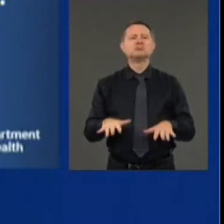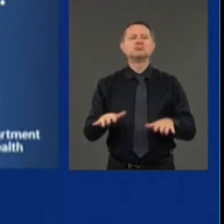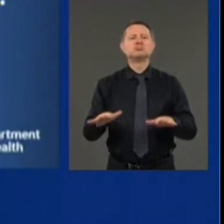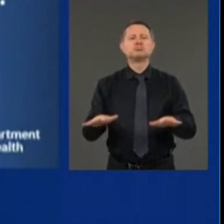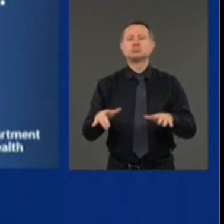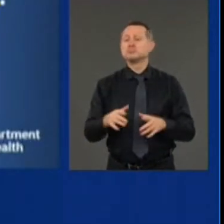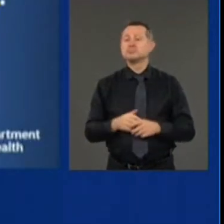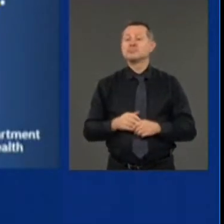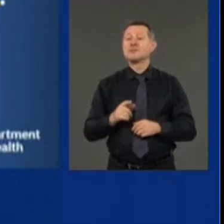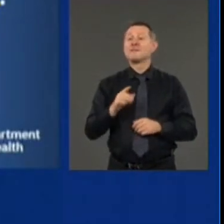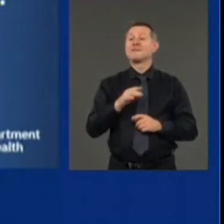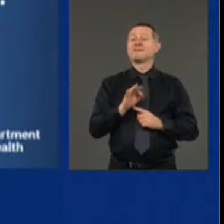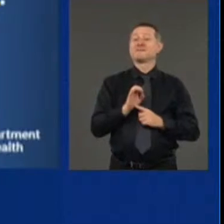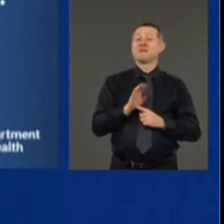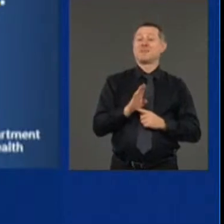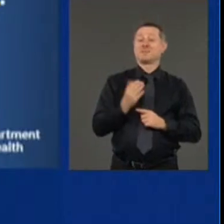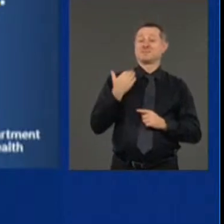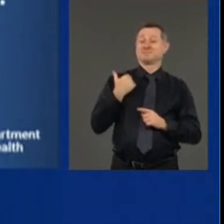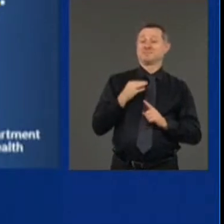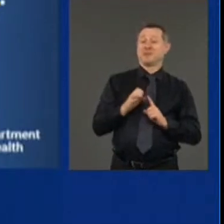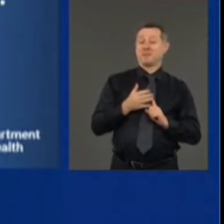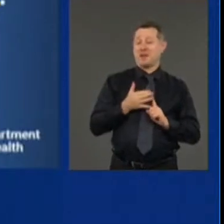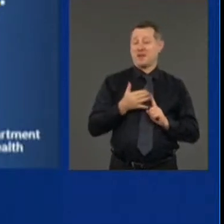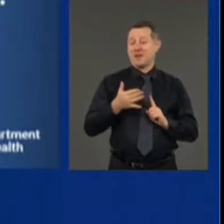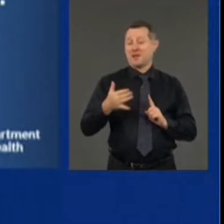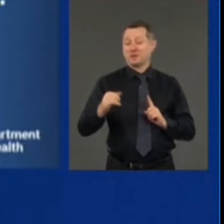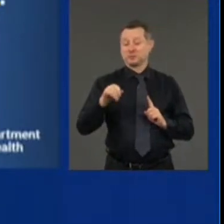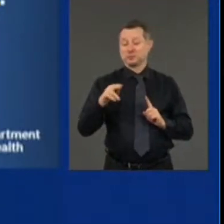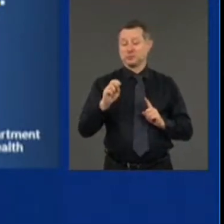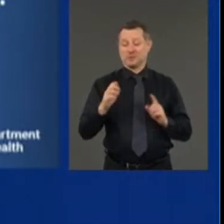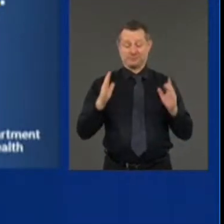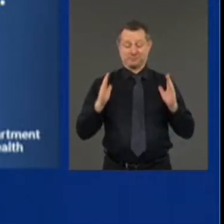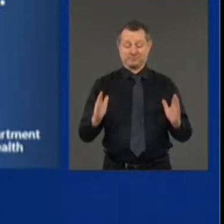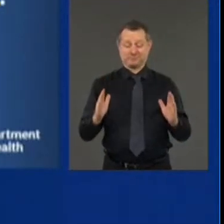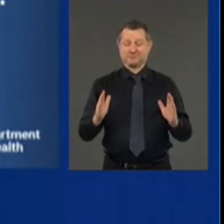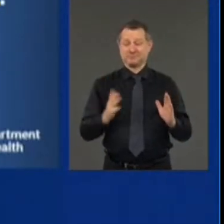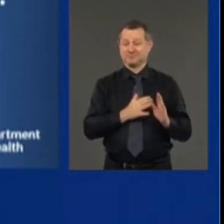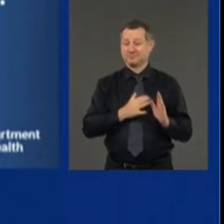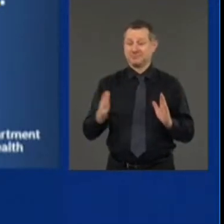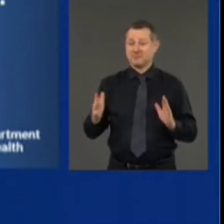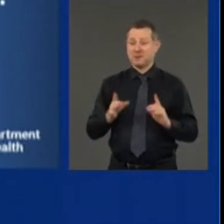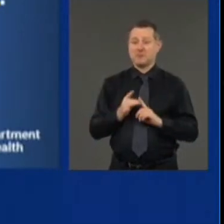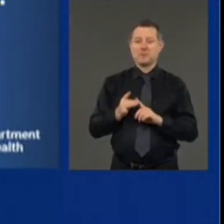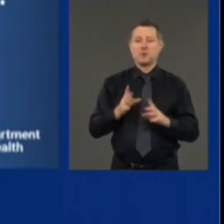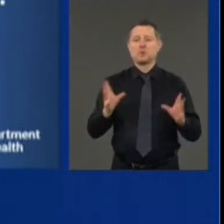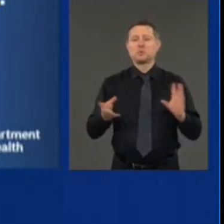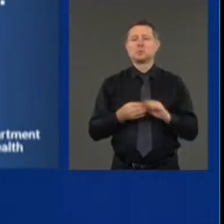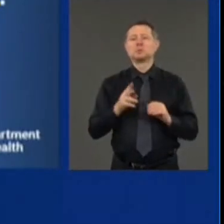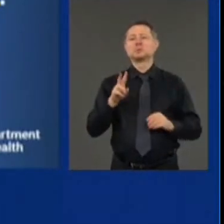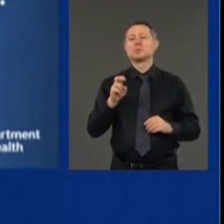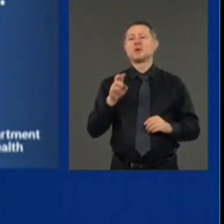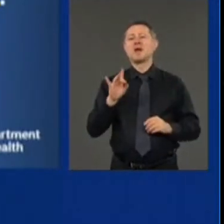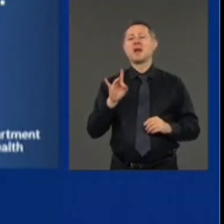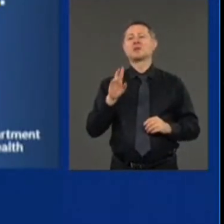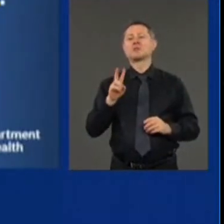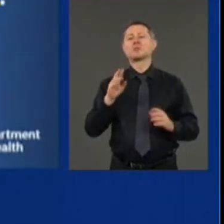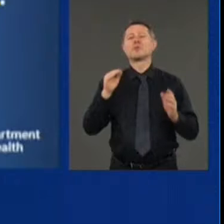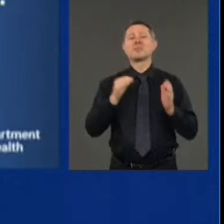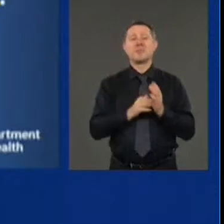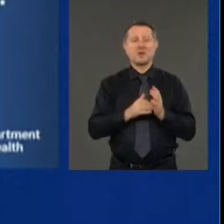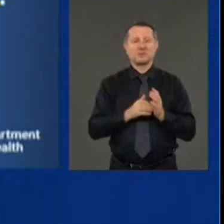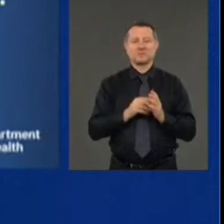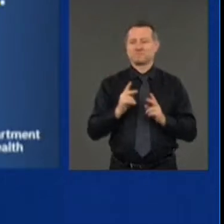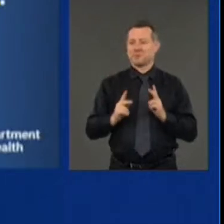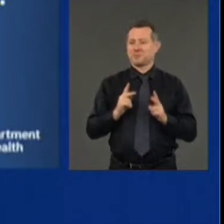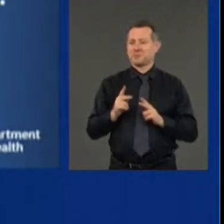days in February through June 26, the virus has infected more than 282,000 people at 12,000